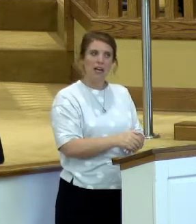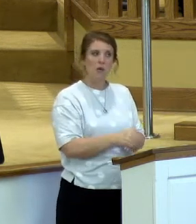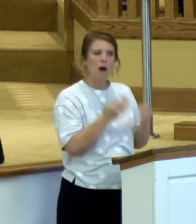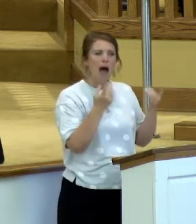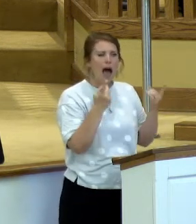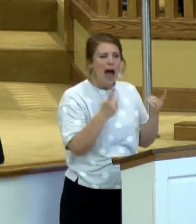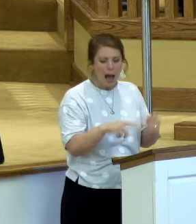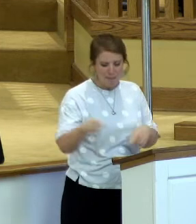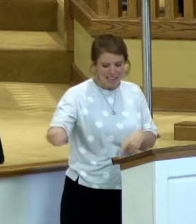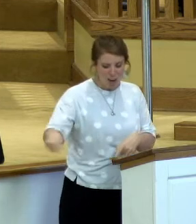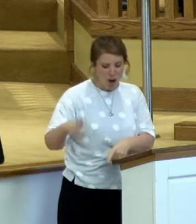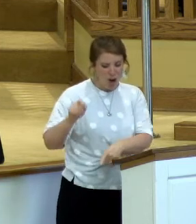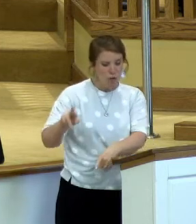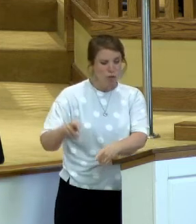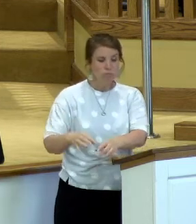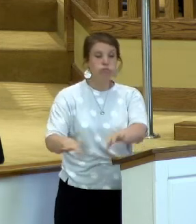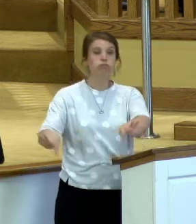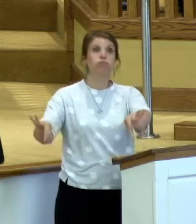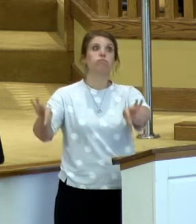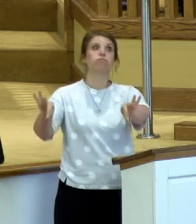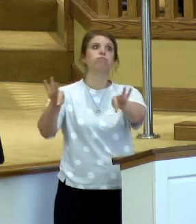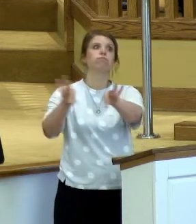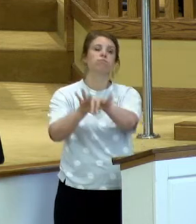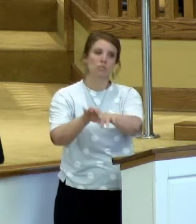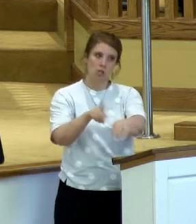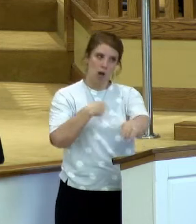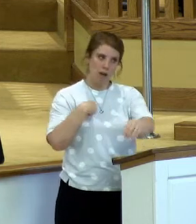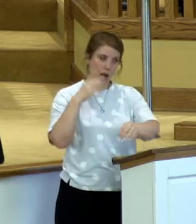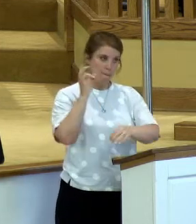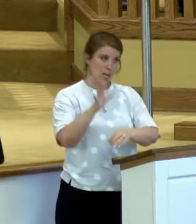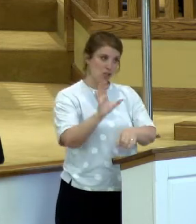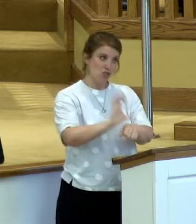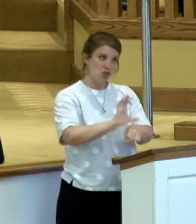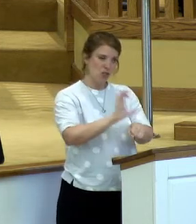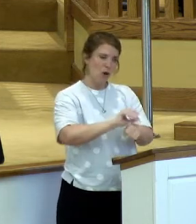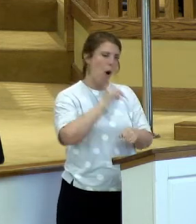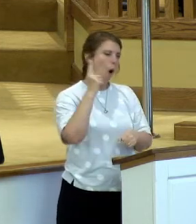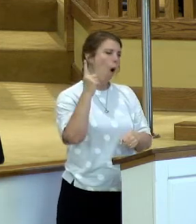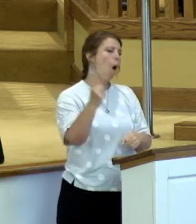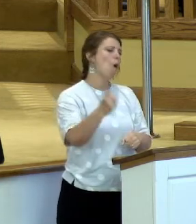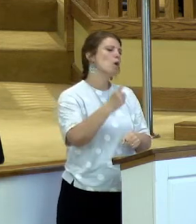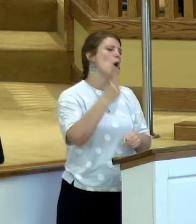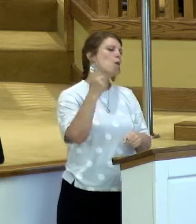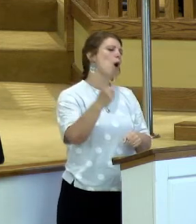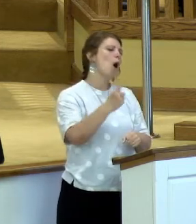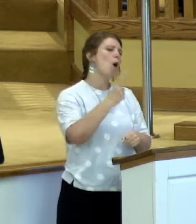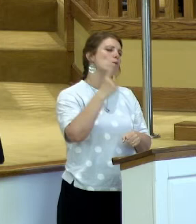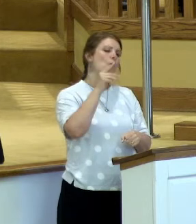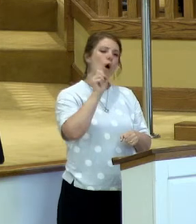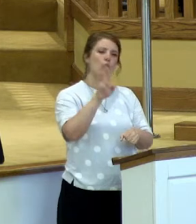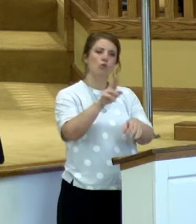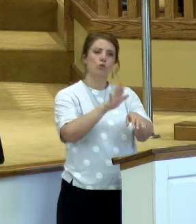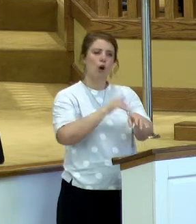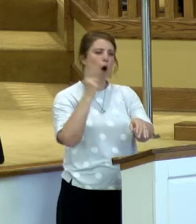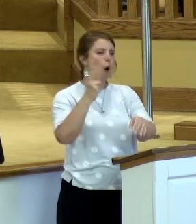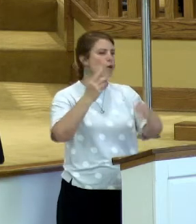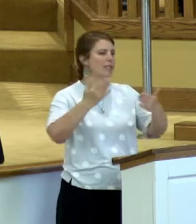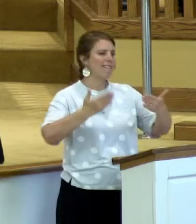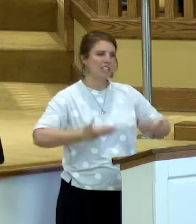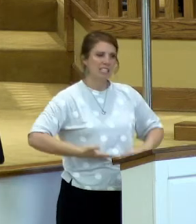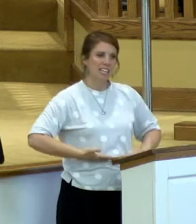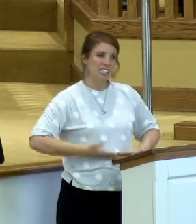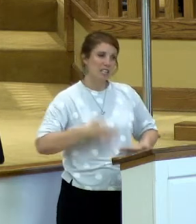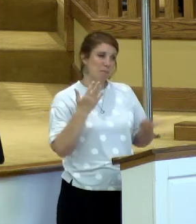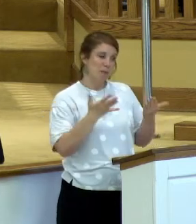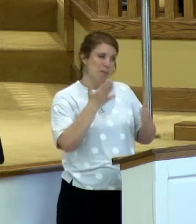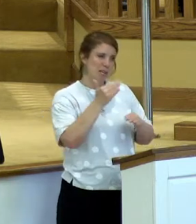happens here is so important. And that's why, as long as I'm the pastor of this church, we will always have altar calls. We will always have invitations. But